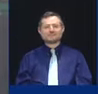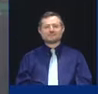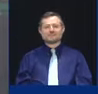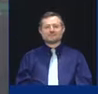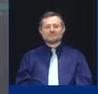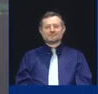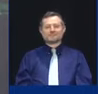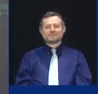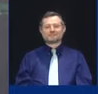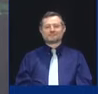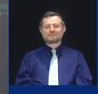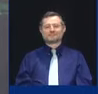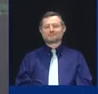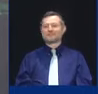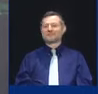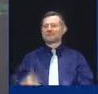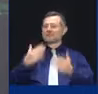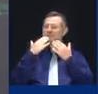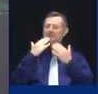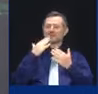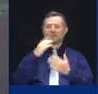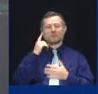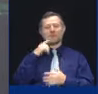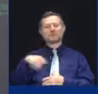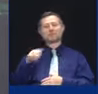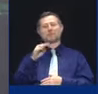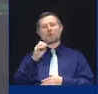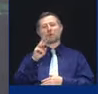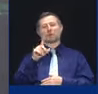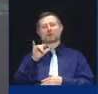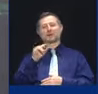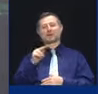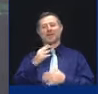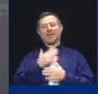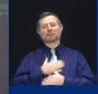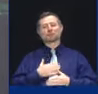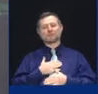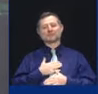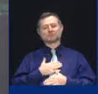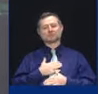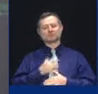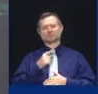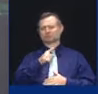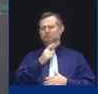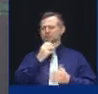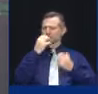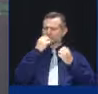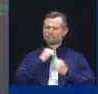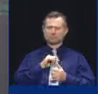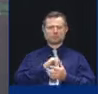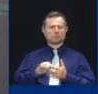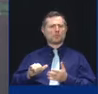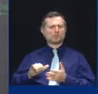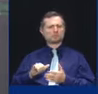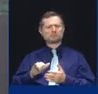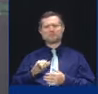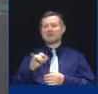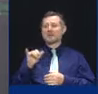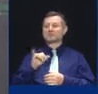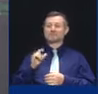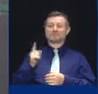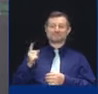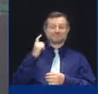We thank Merlin Entertainments for believing in New York and making, as Stephanie said, a major